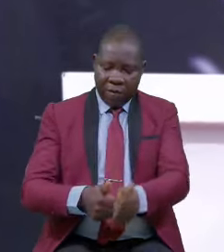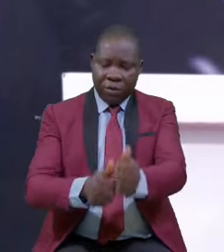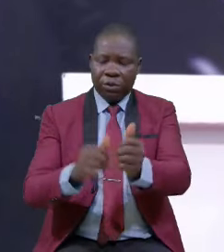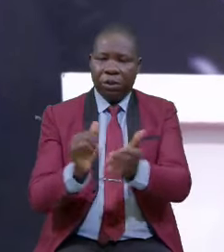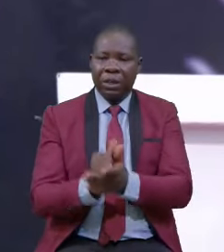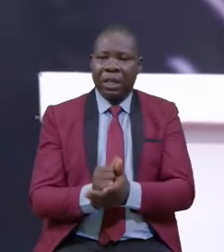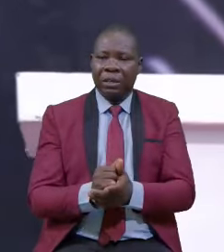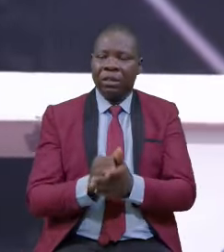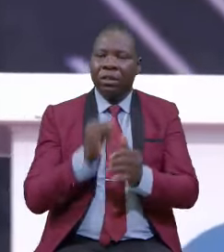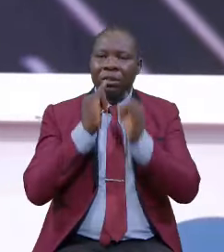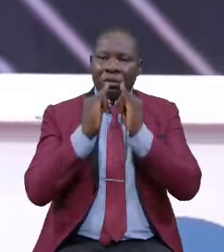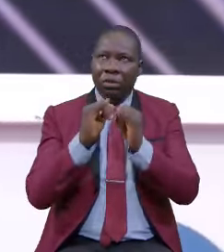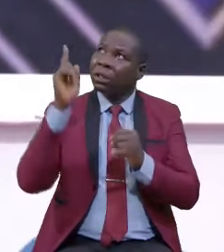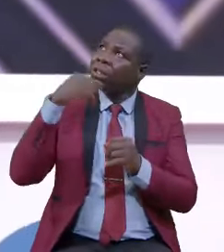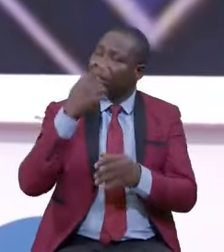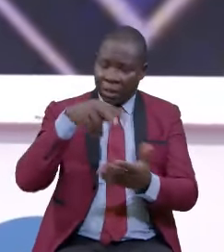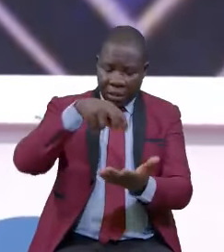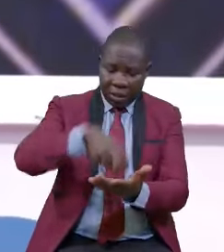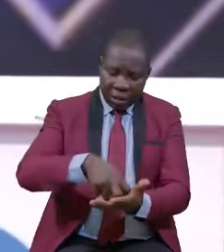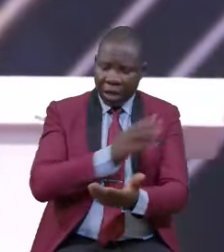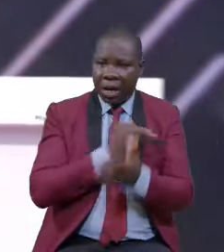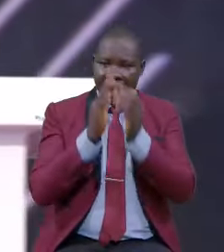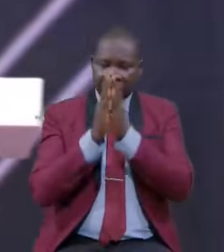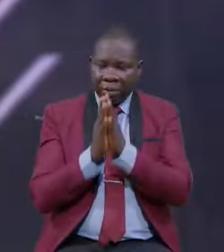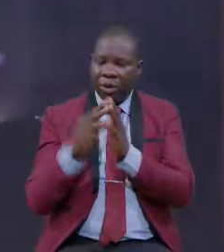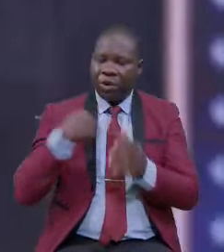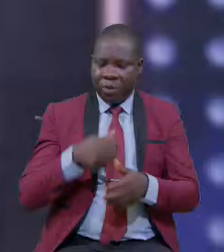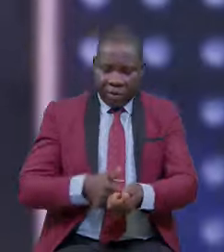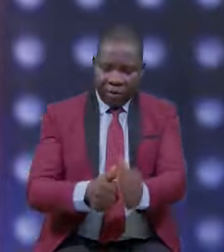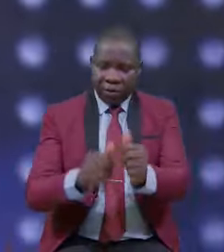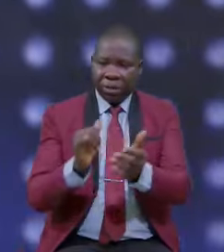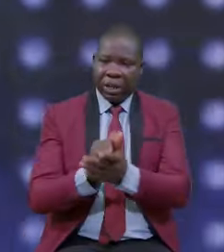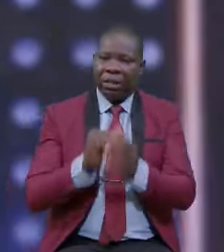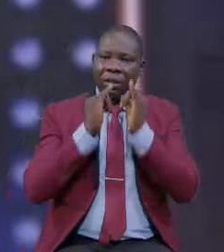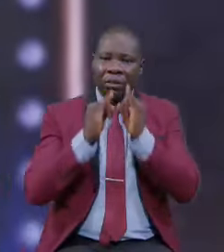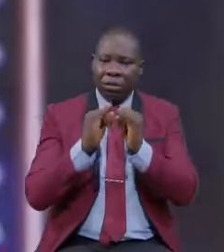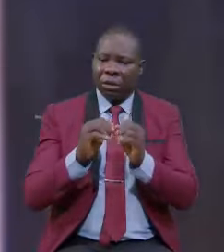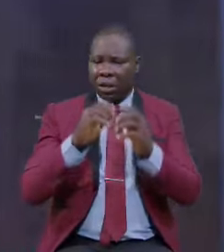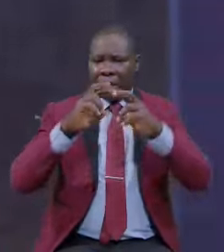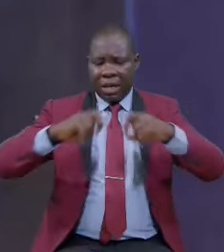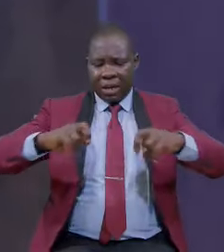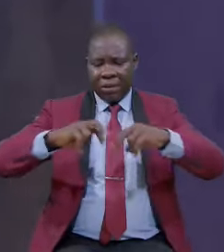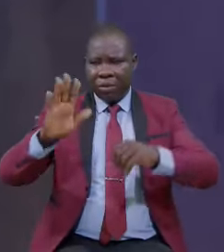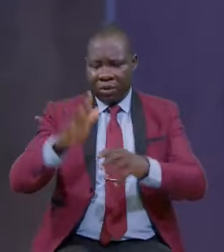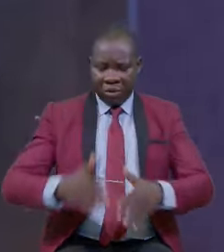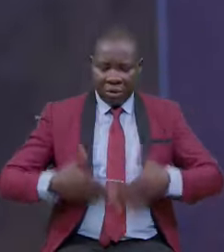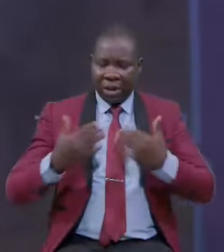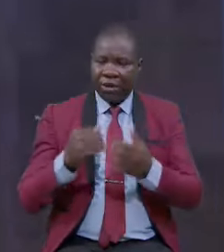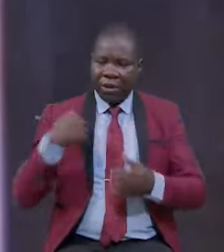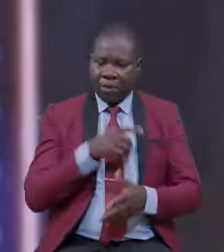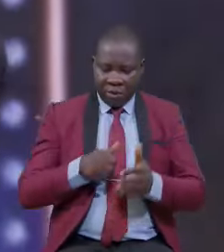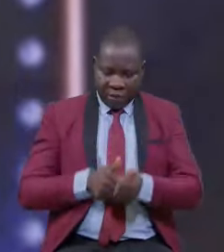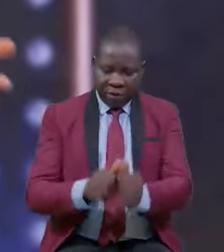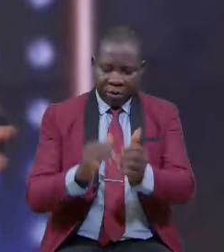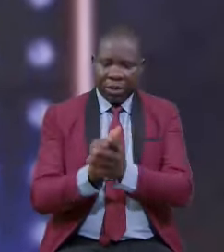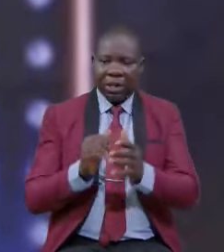follow that instruction. It says examine your life. We'll follow that instruction. It says repent. We'll follow that instruction. It